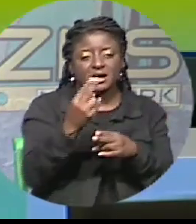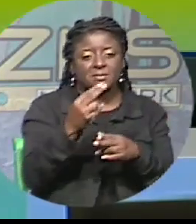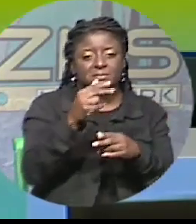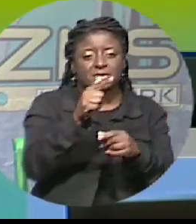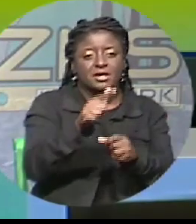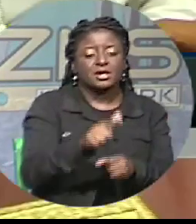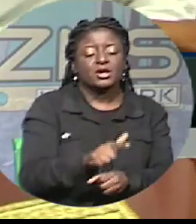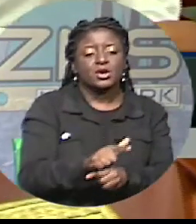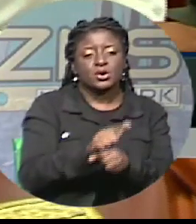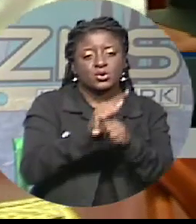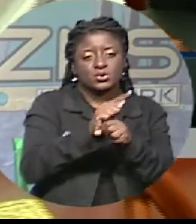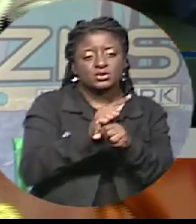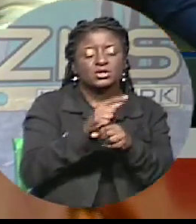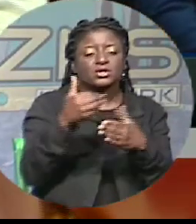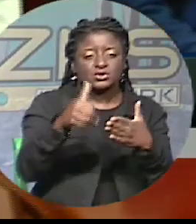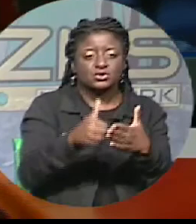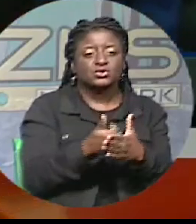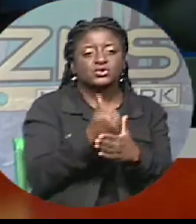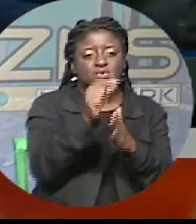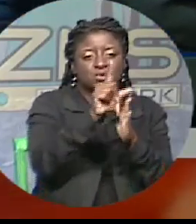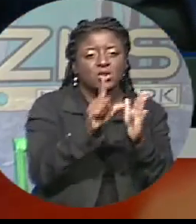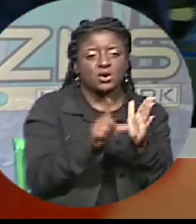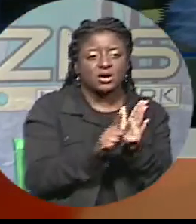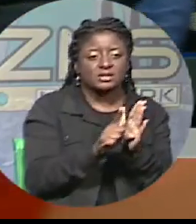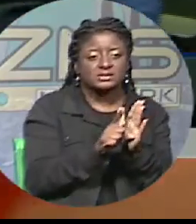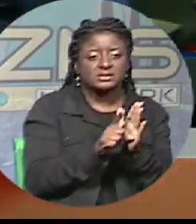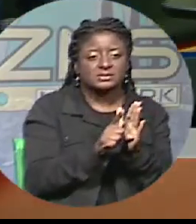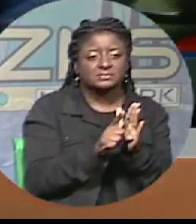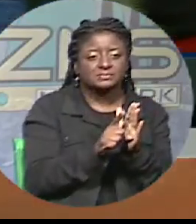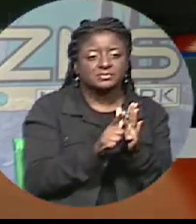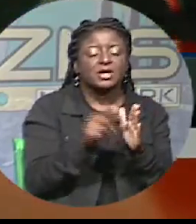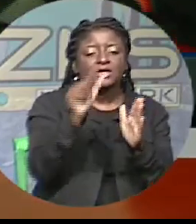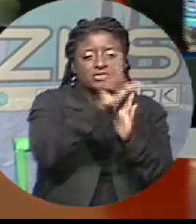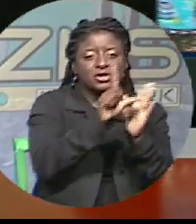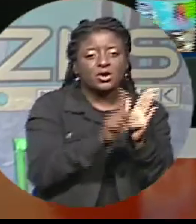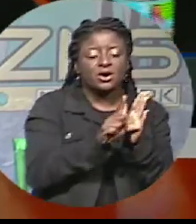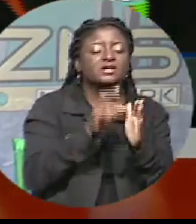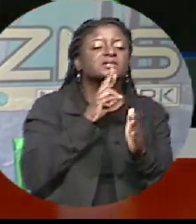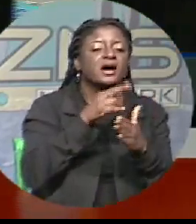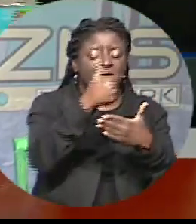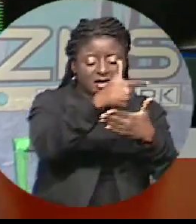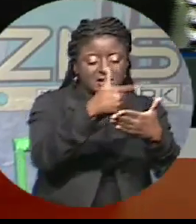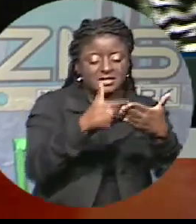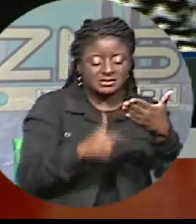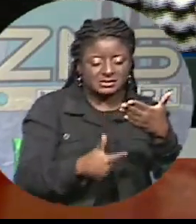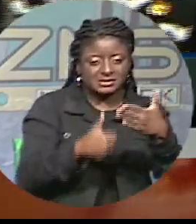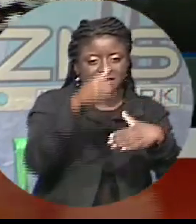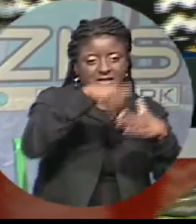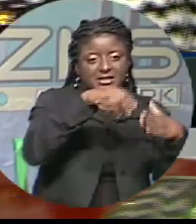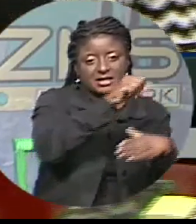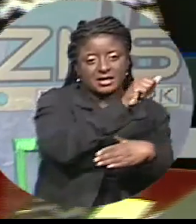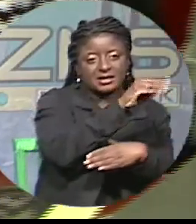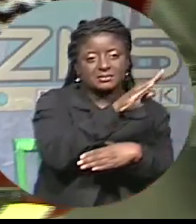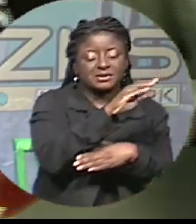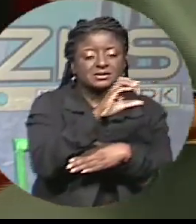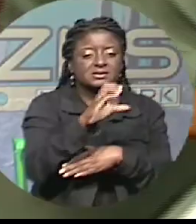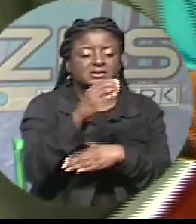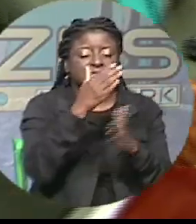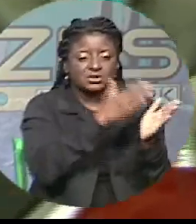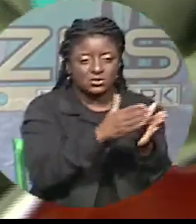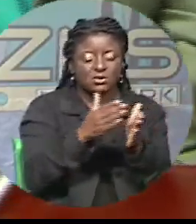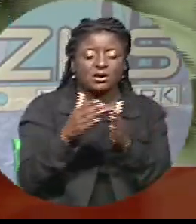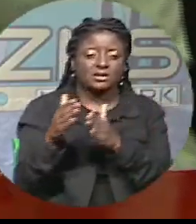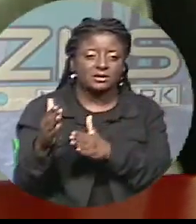within 7 days. The laws are listed chronologically and can also be searched alphabetically. The AG, who spoke at a press conference